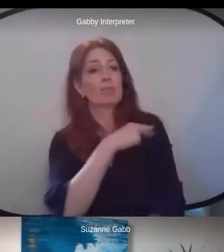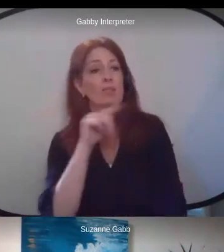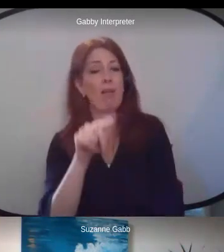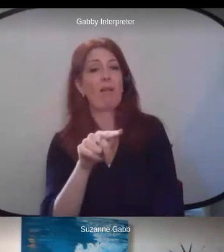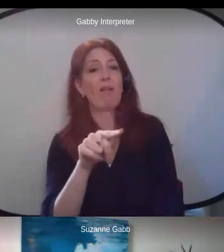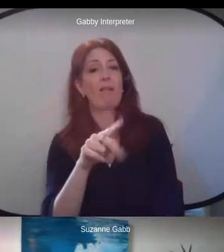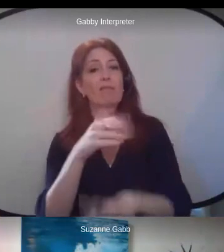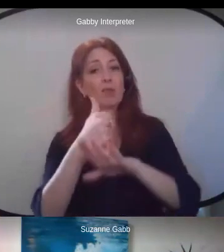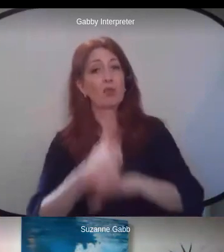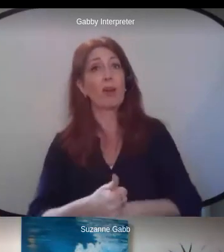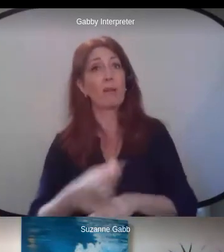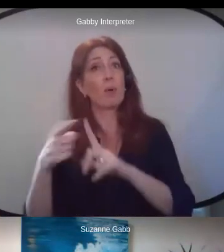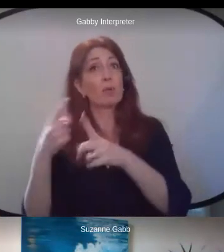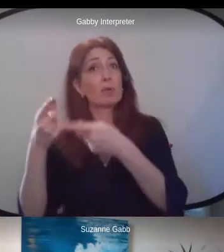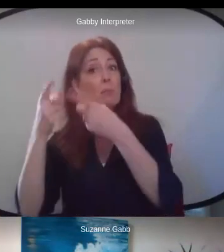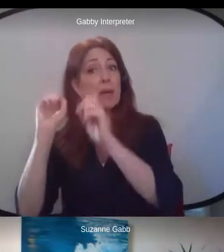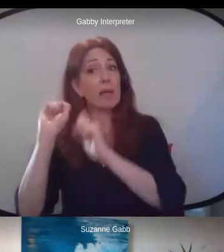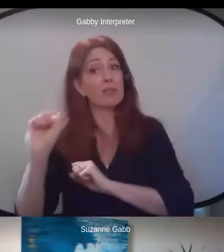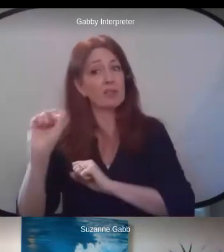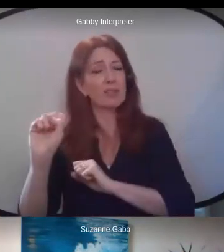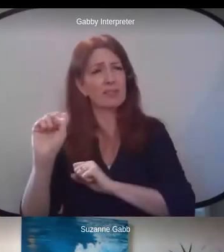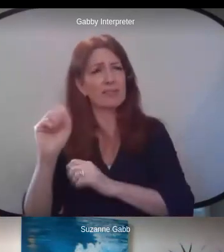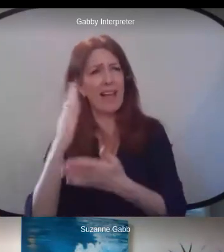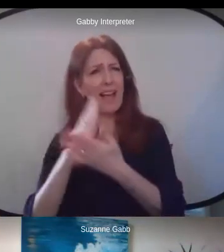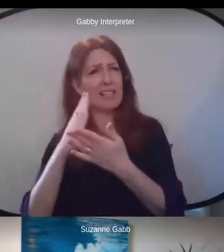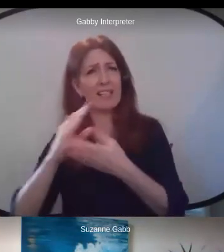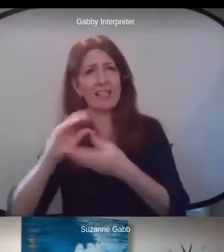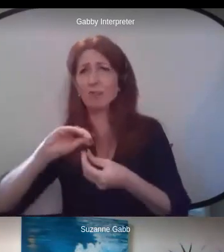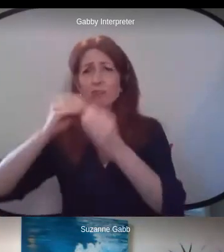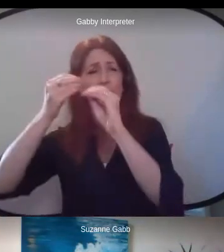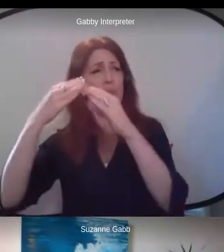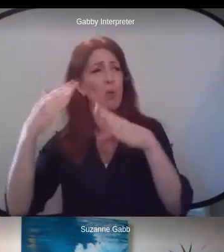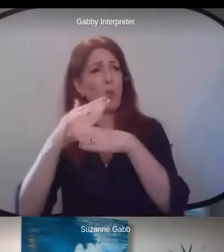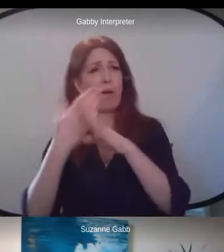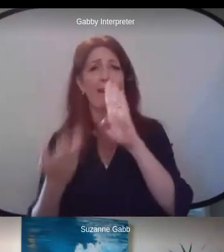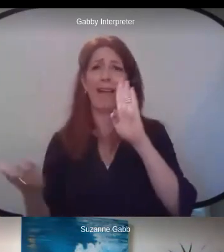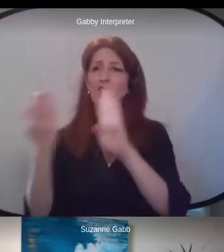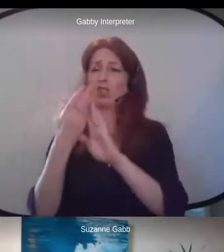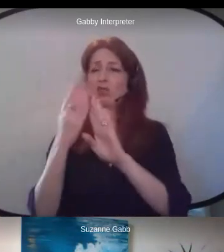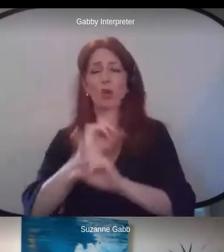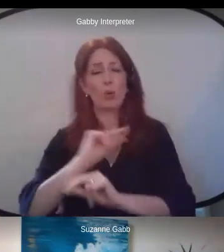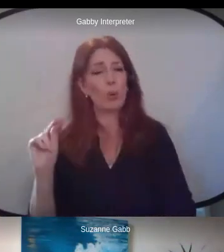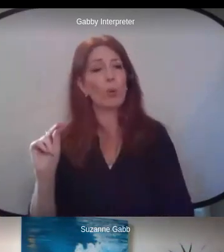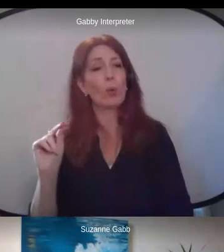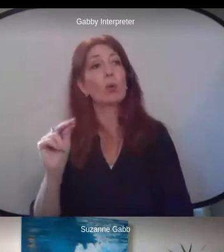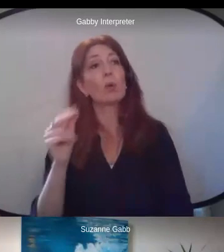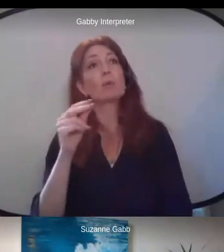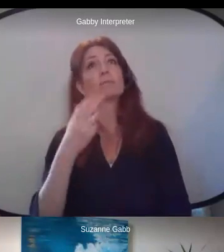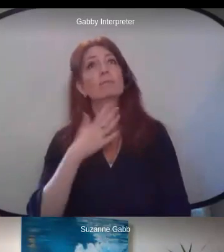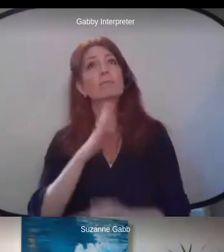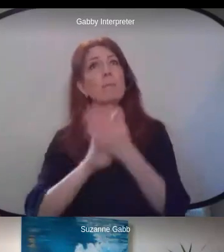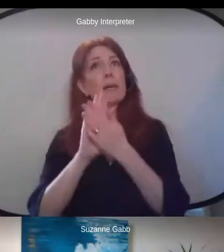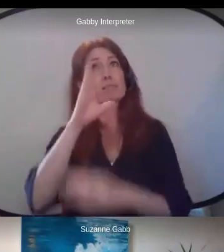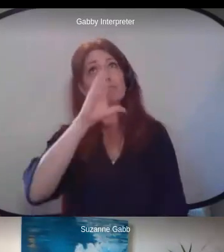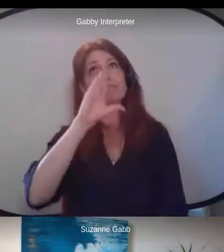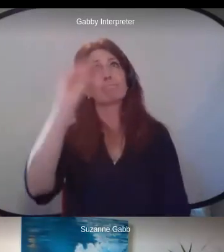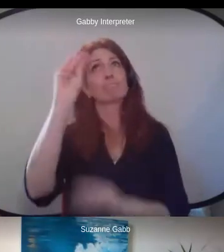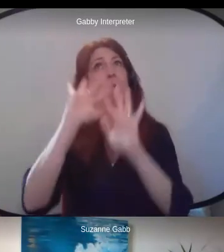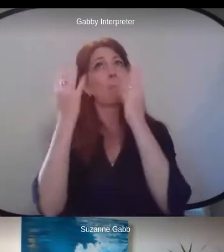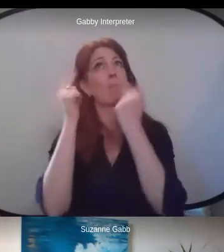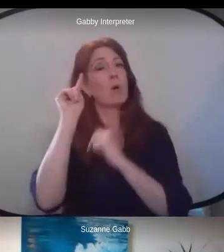also managers who think, ah, this is actually not going to create any more work for me, so I will take it to the board and let the board decide.